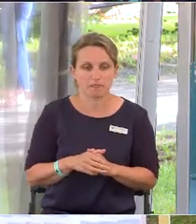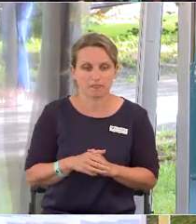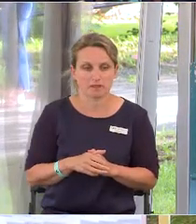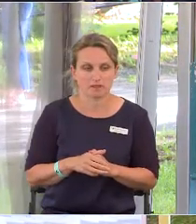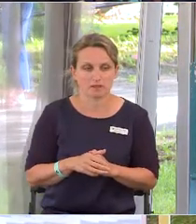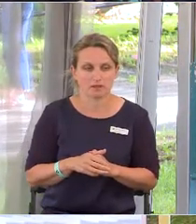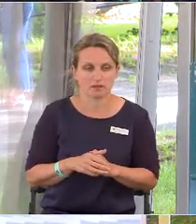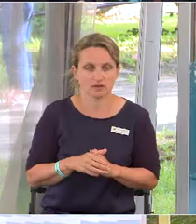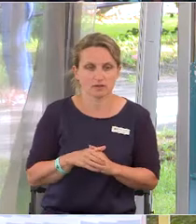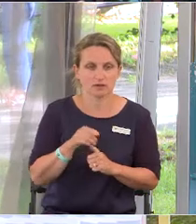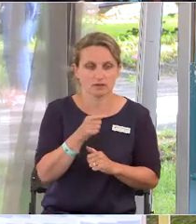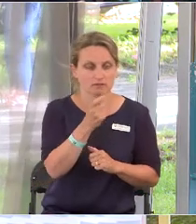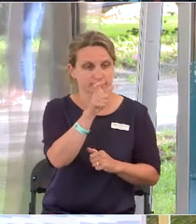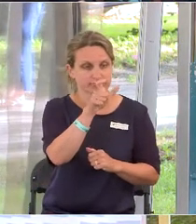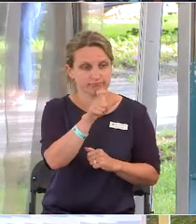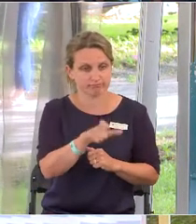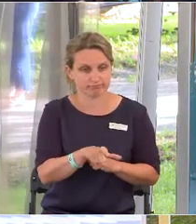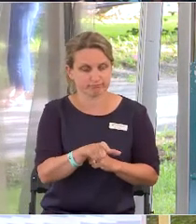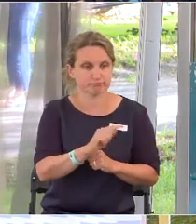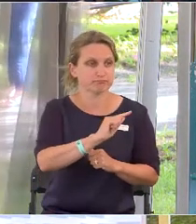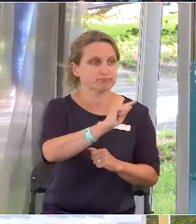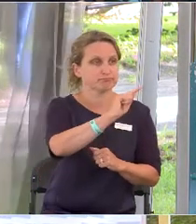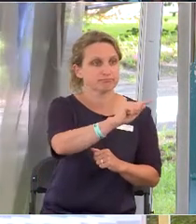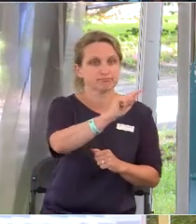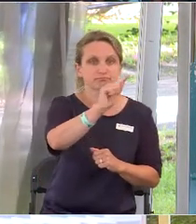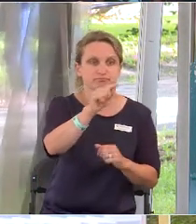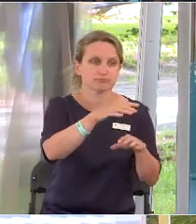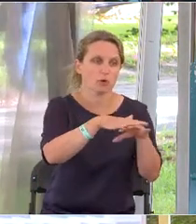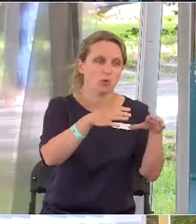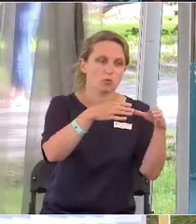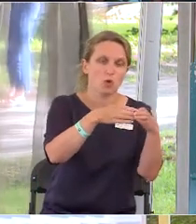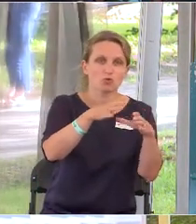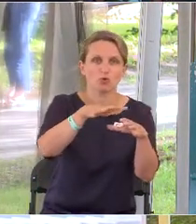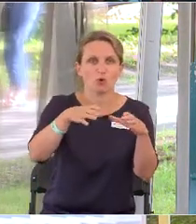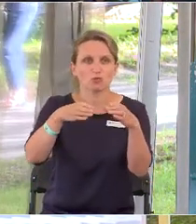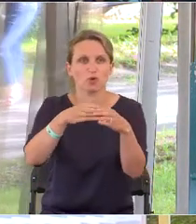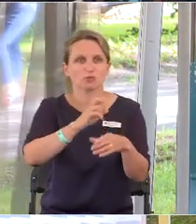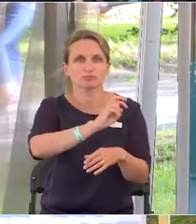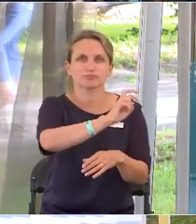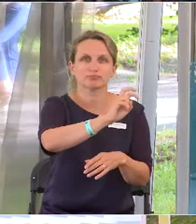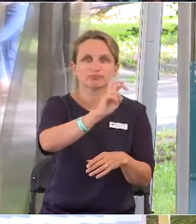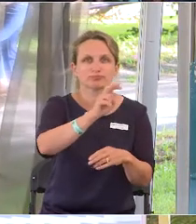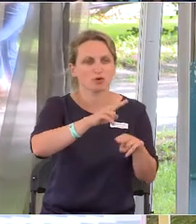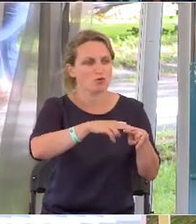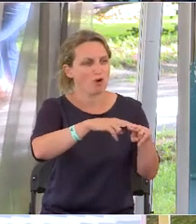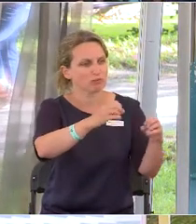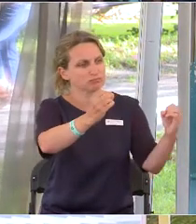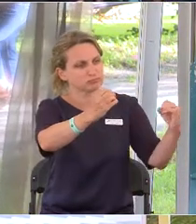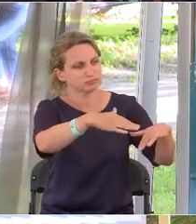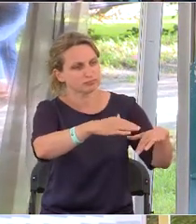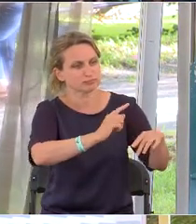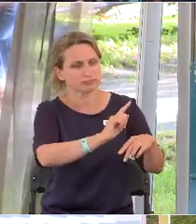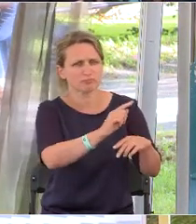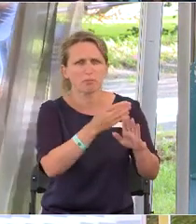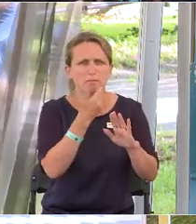a person going from community to community, putting together locals, not as a